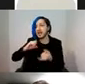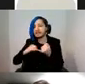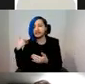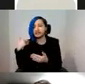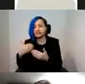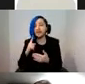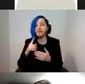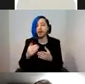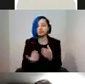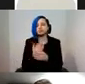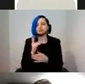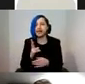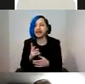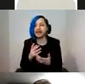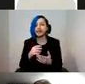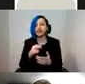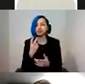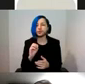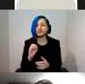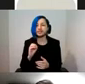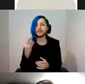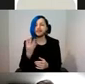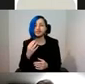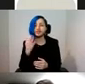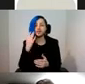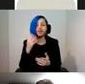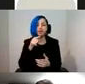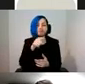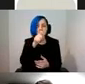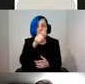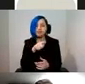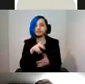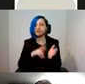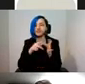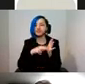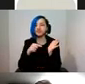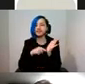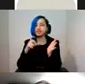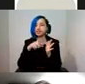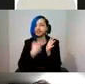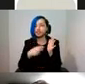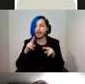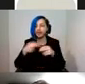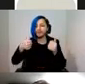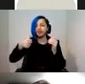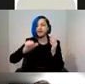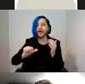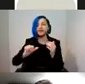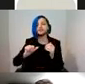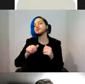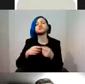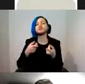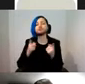2014, when Vint Cerf, the vice president and chief internet